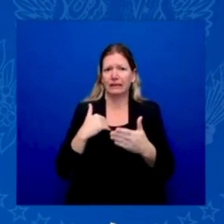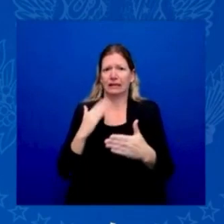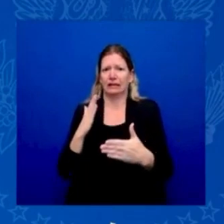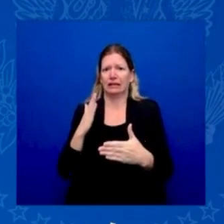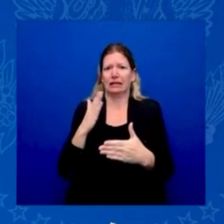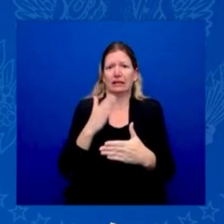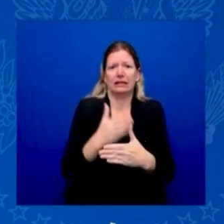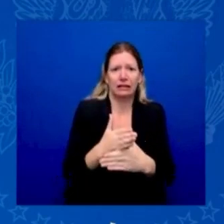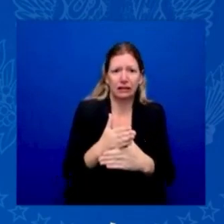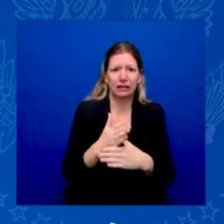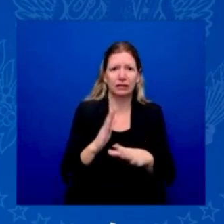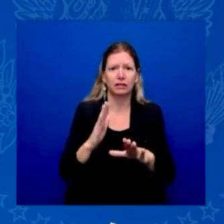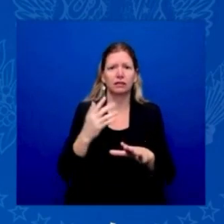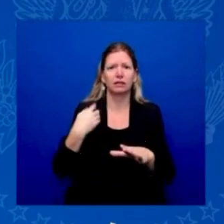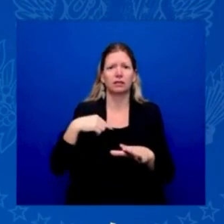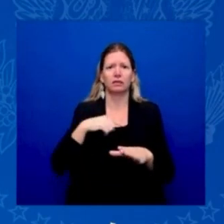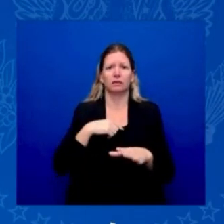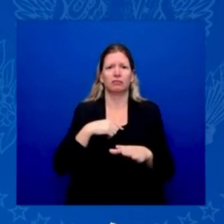not mention